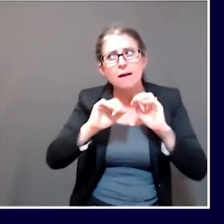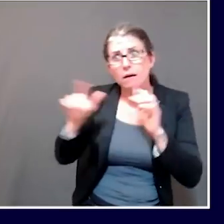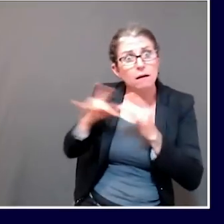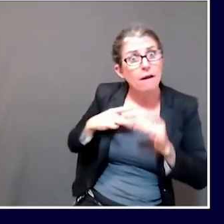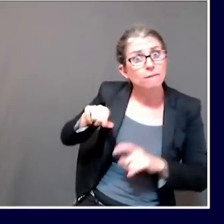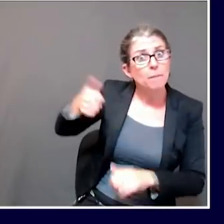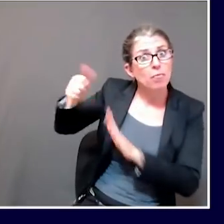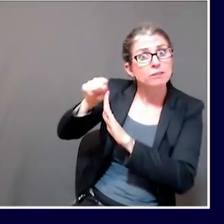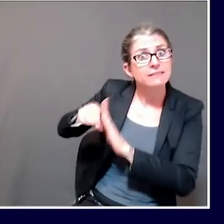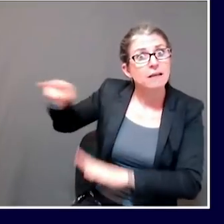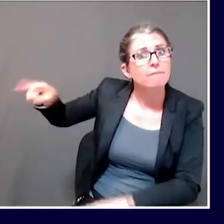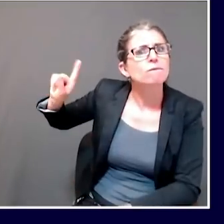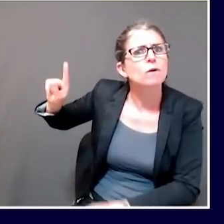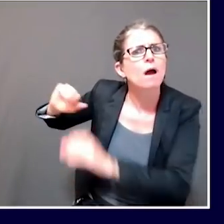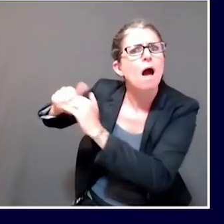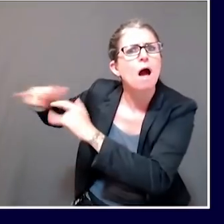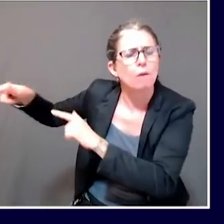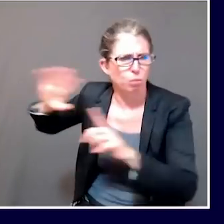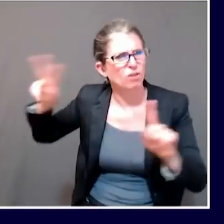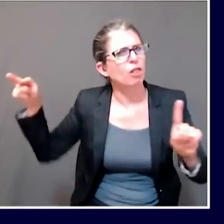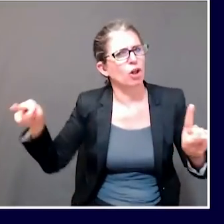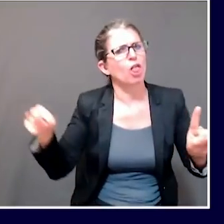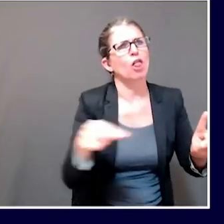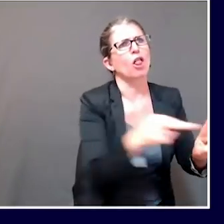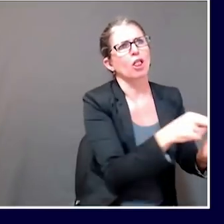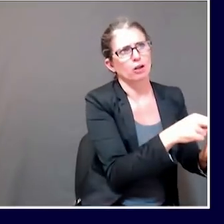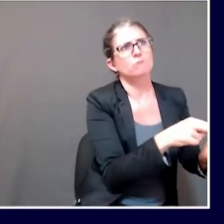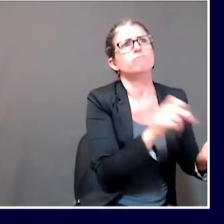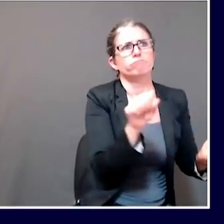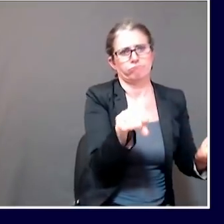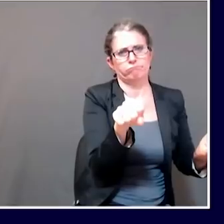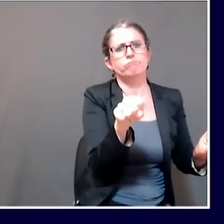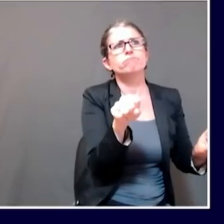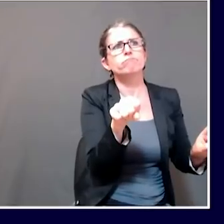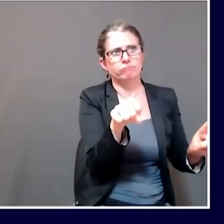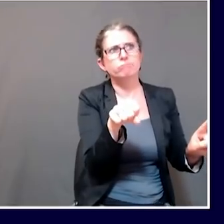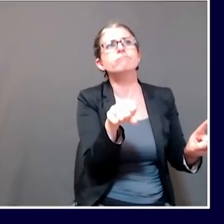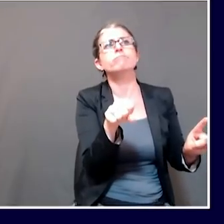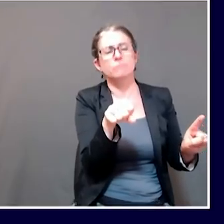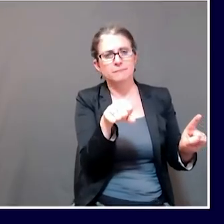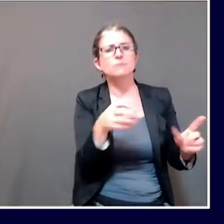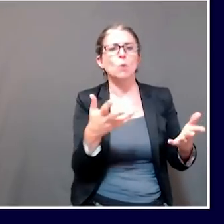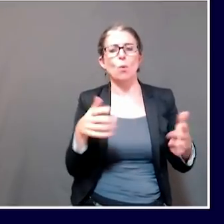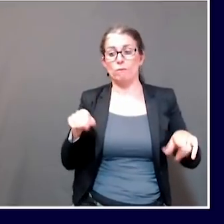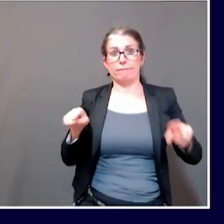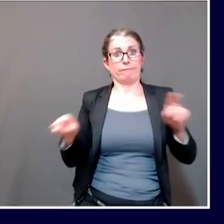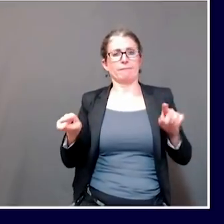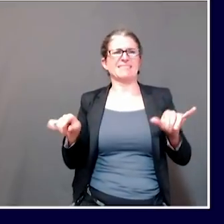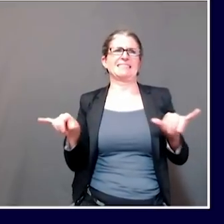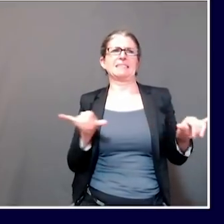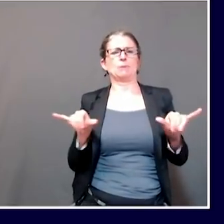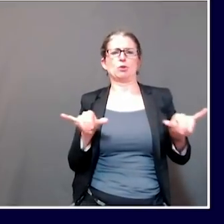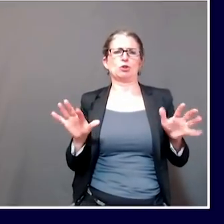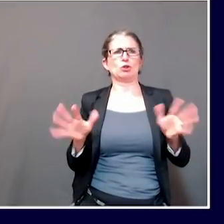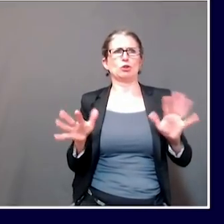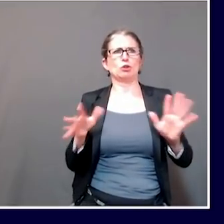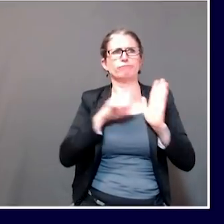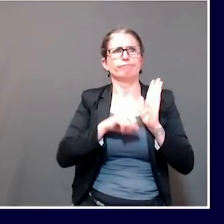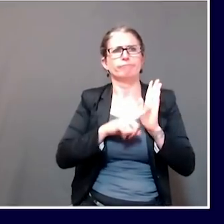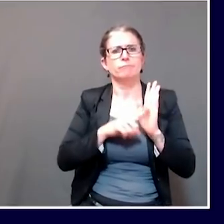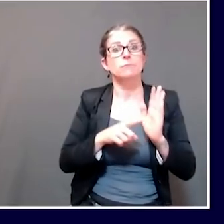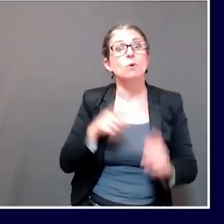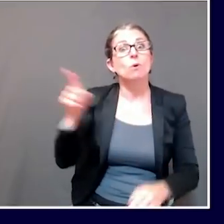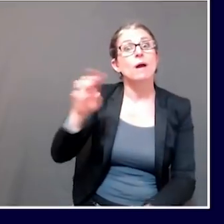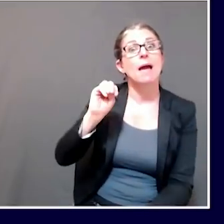follows a similar pattern. What we are doing in partnership with MDI Hospital, and for which we had a very productive discussion with